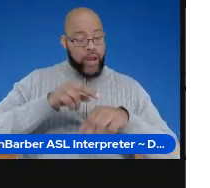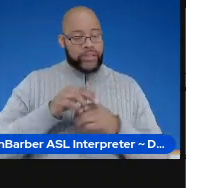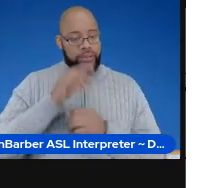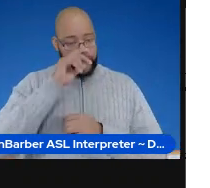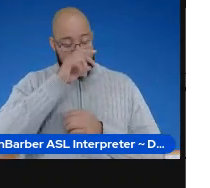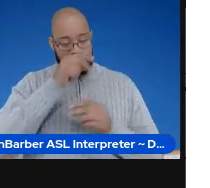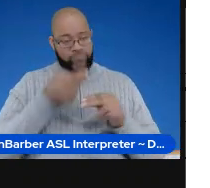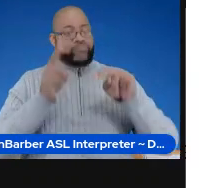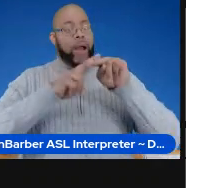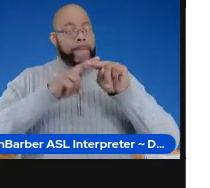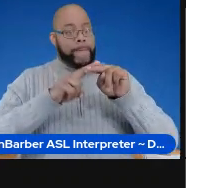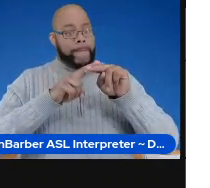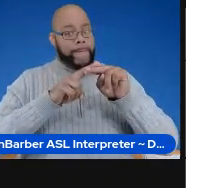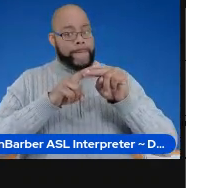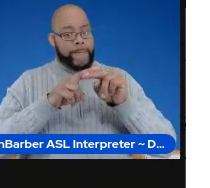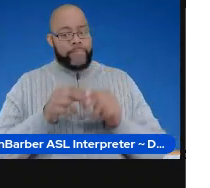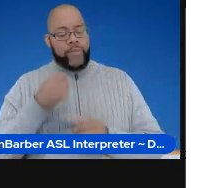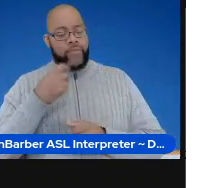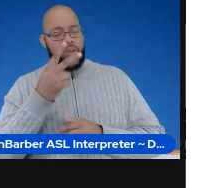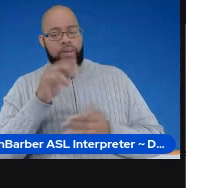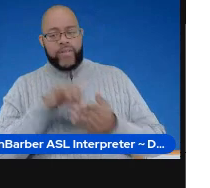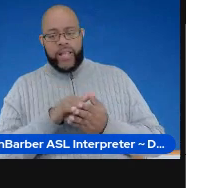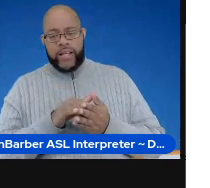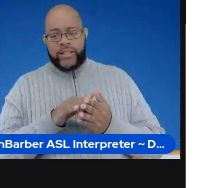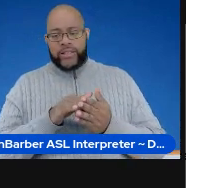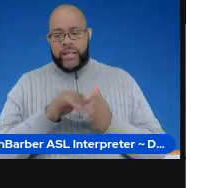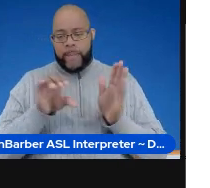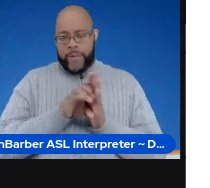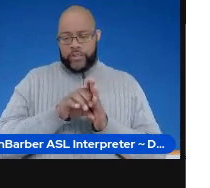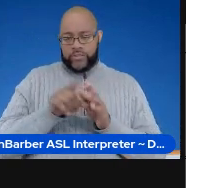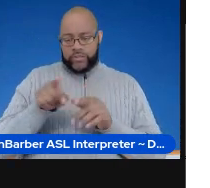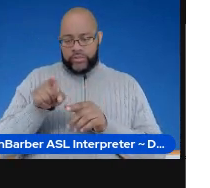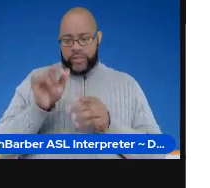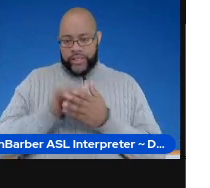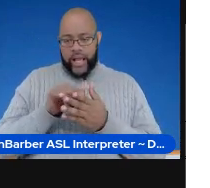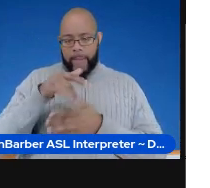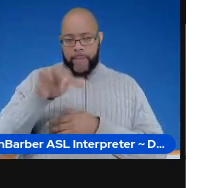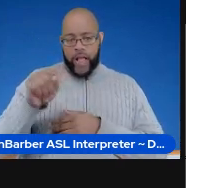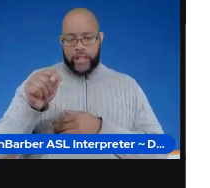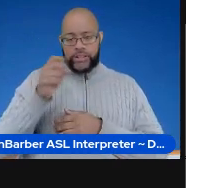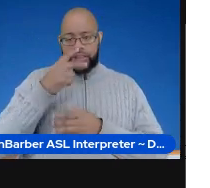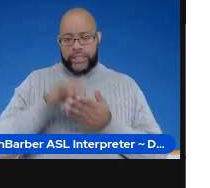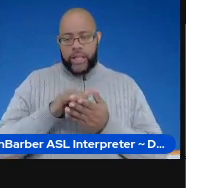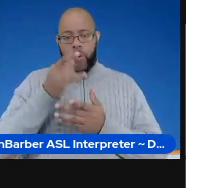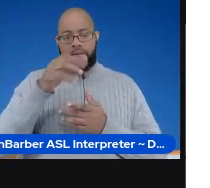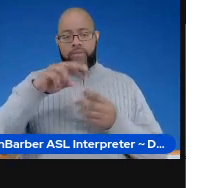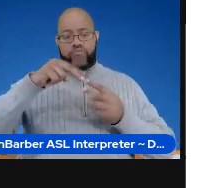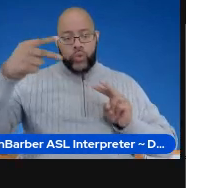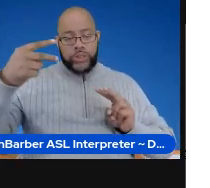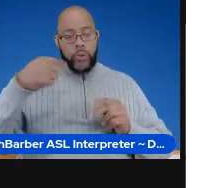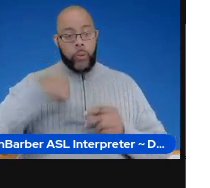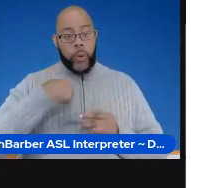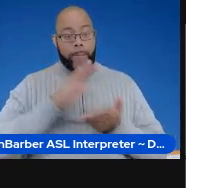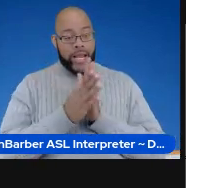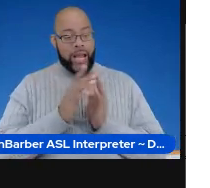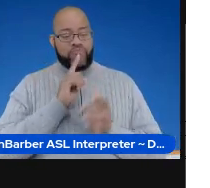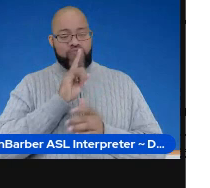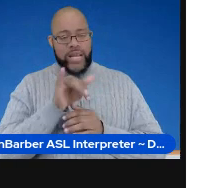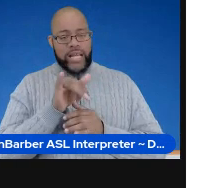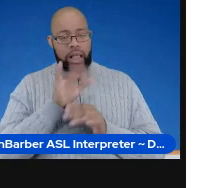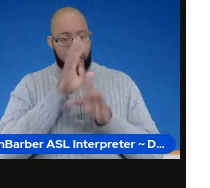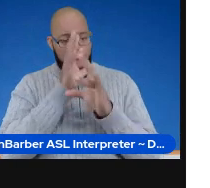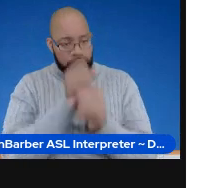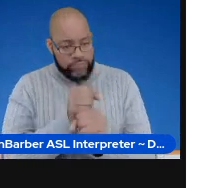upregulated significantly. And if you can look over here in this volcano plot, you can see that one of the proteins we kind of became pretty enamored